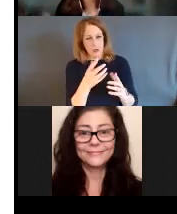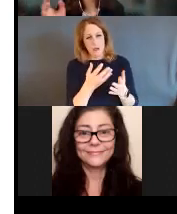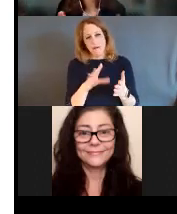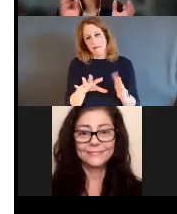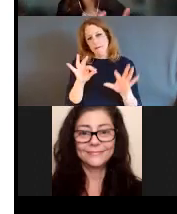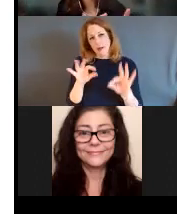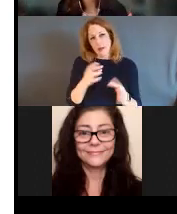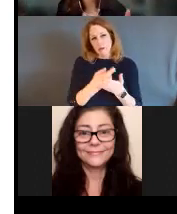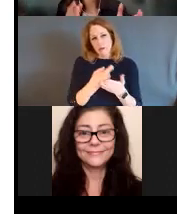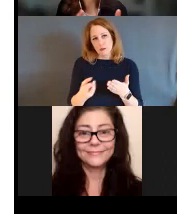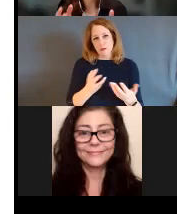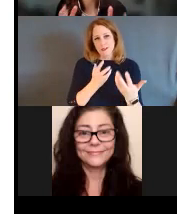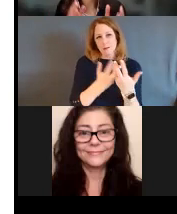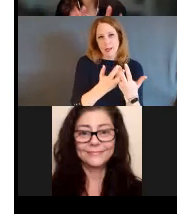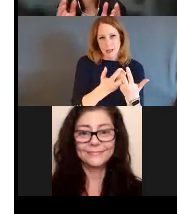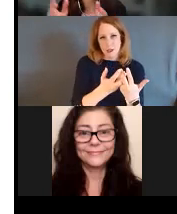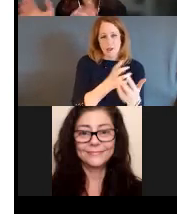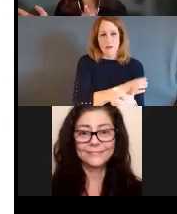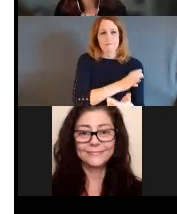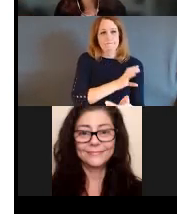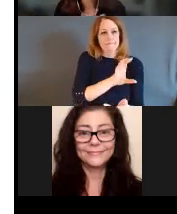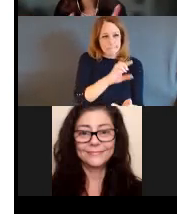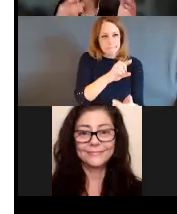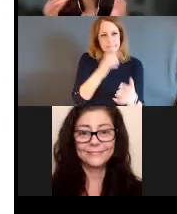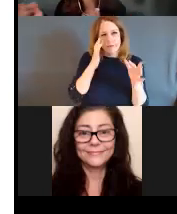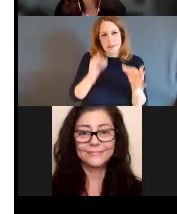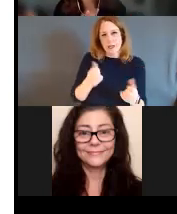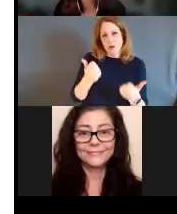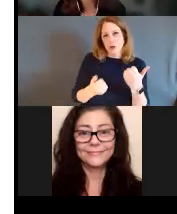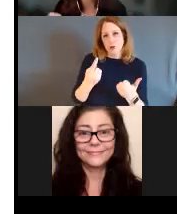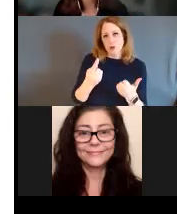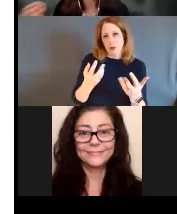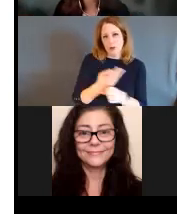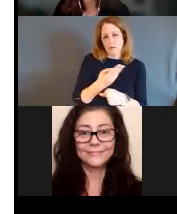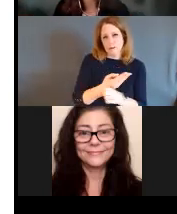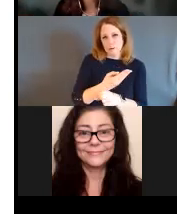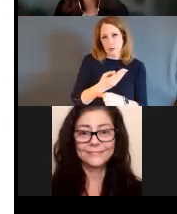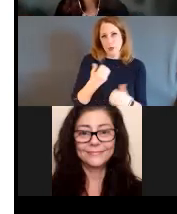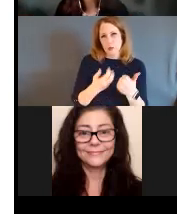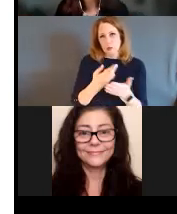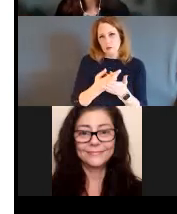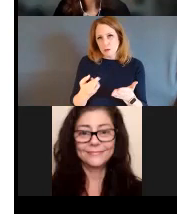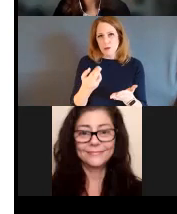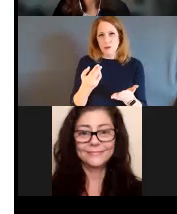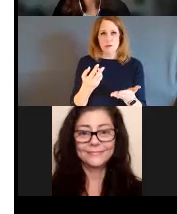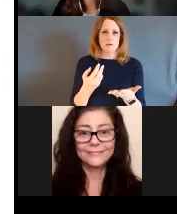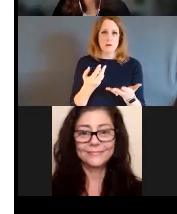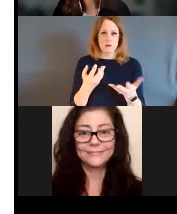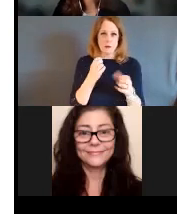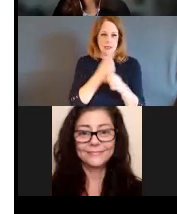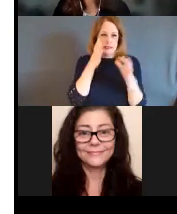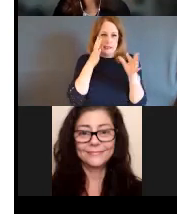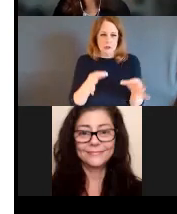you're giving that power back to the survivor to decide which options they want to go with or what resources that they need. And lastly,